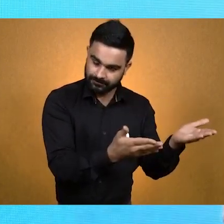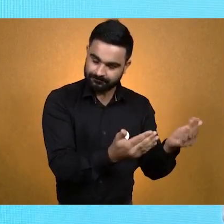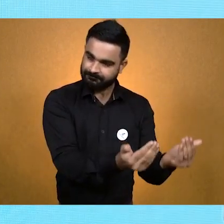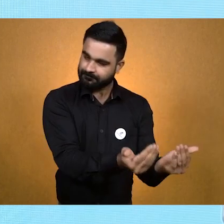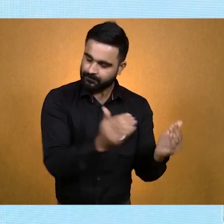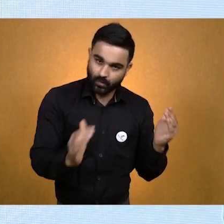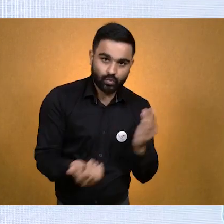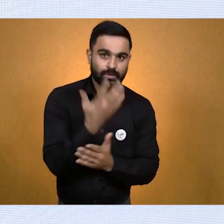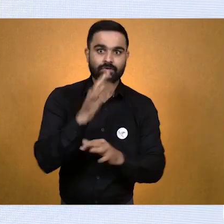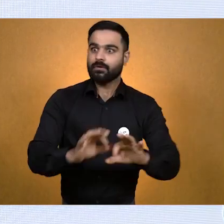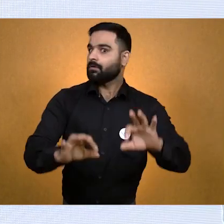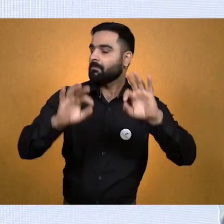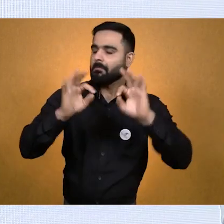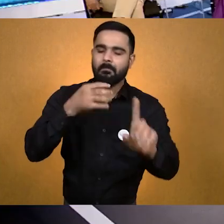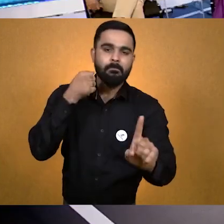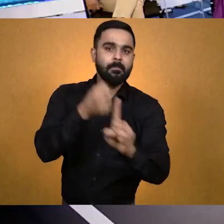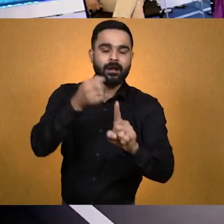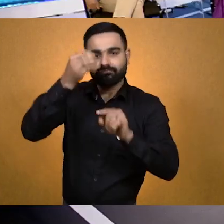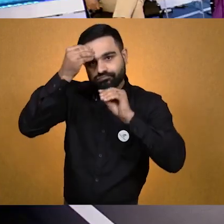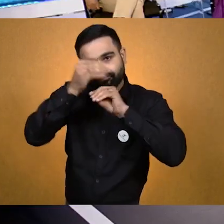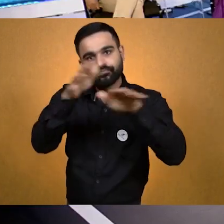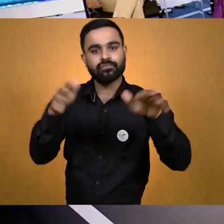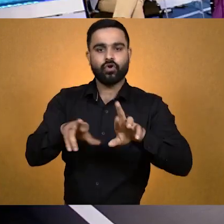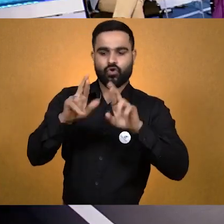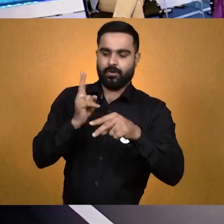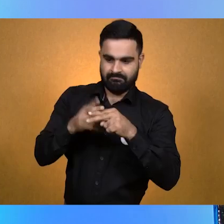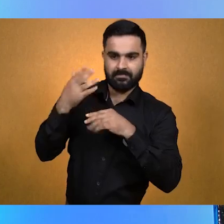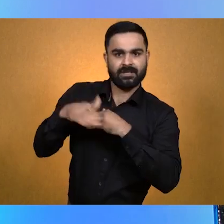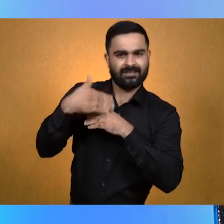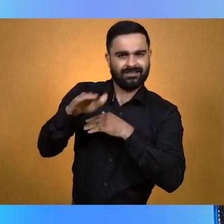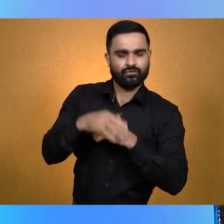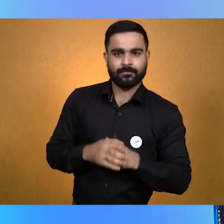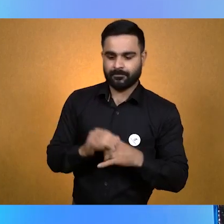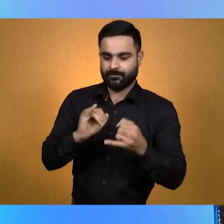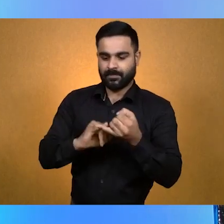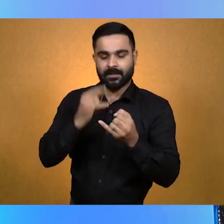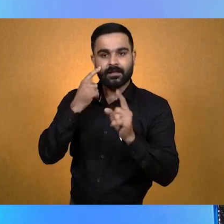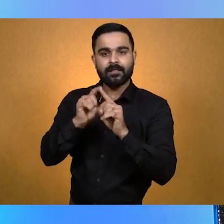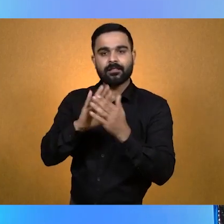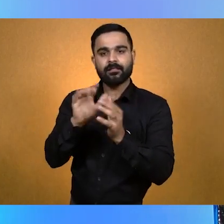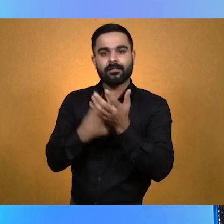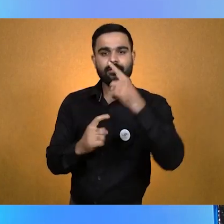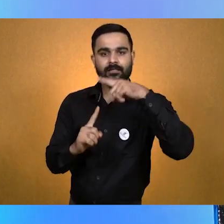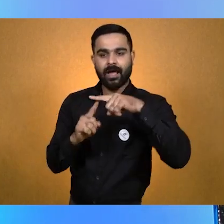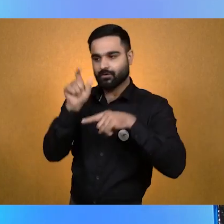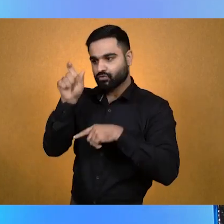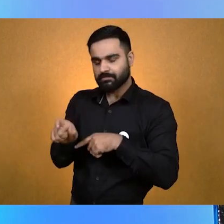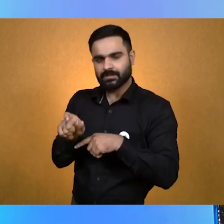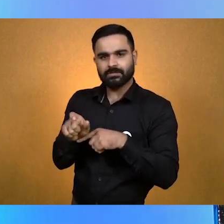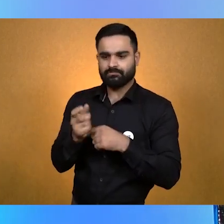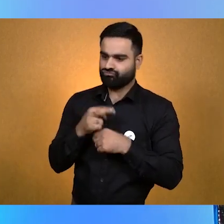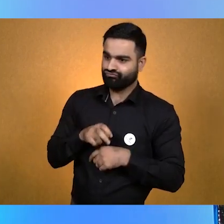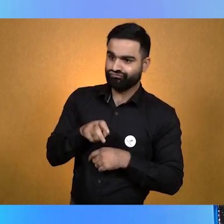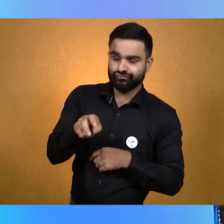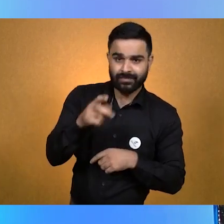This has hugely impacted awareness. And it will hopefully continue to do that. Yes. But Siddharth Upadhyay, if I can ask you, tell us about STAIRS